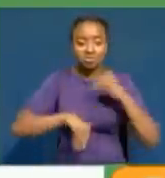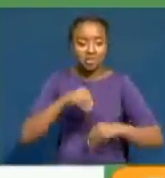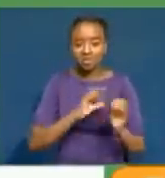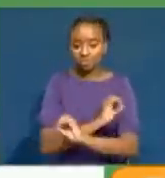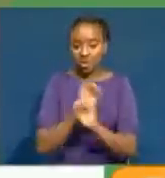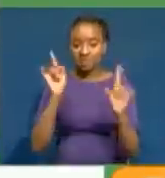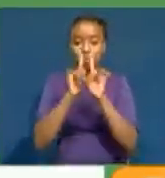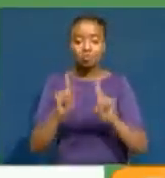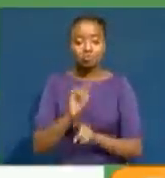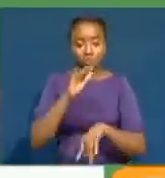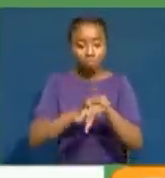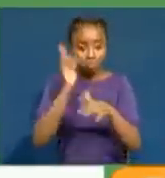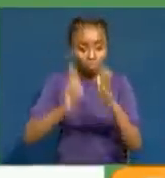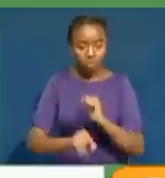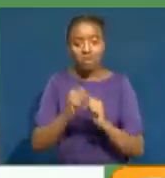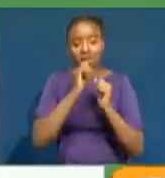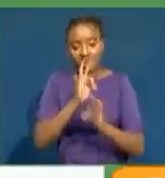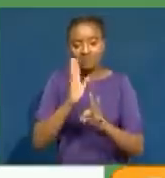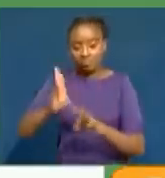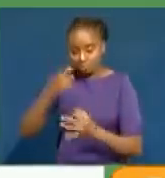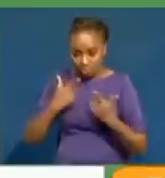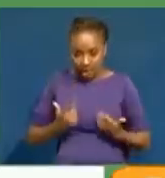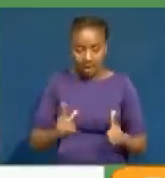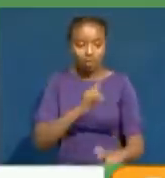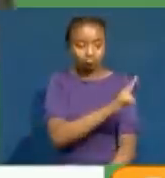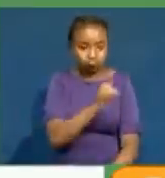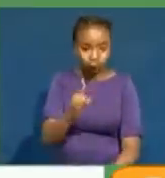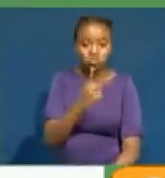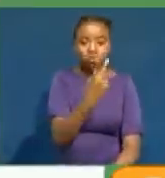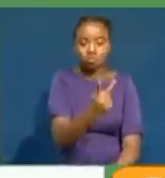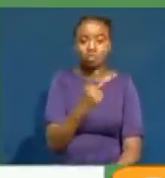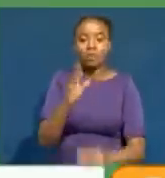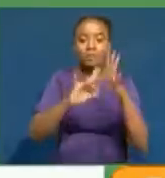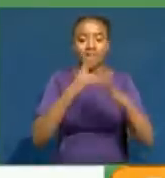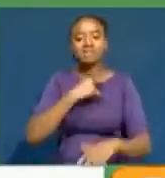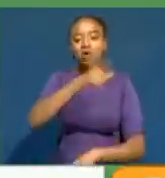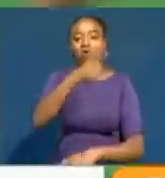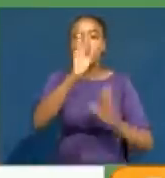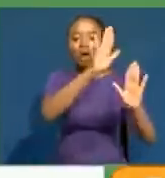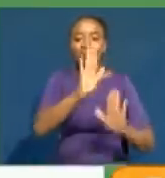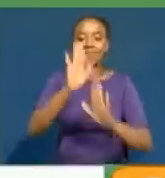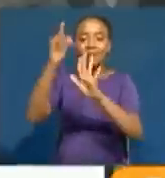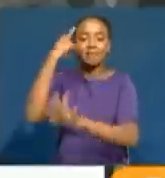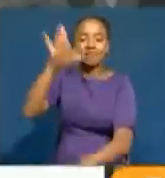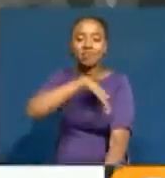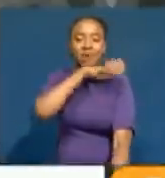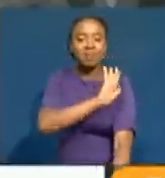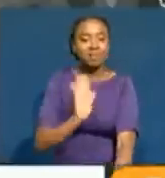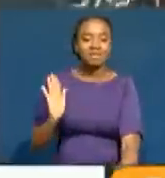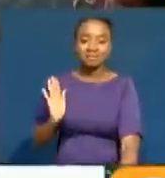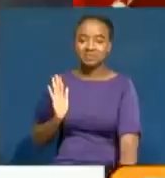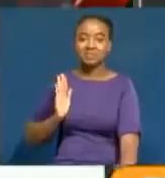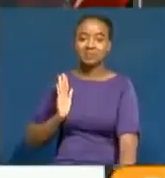should do is allow these 2 ministers to go and become full-time campaigners for Raila Odinga. Other